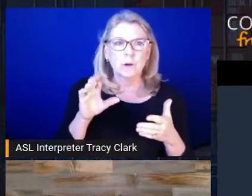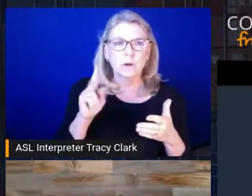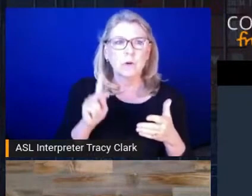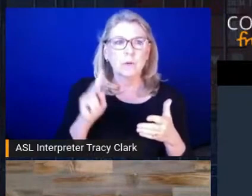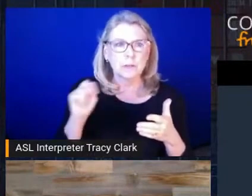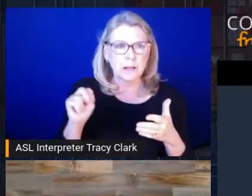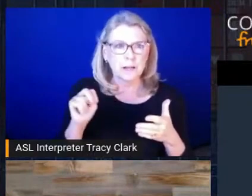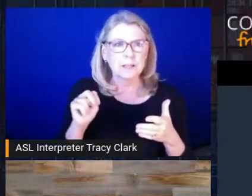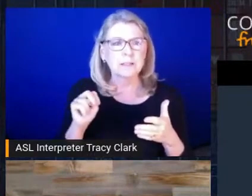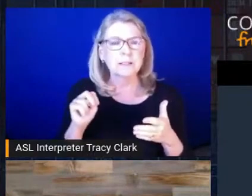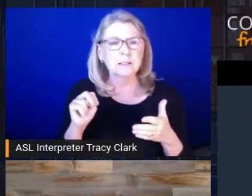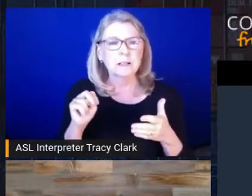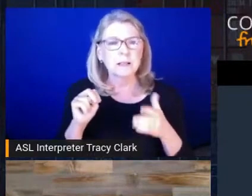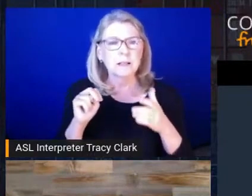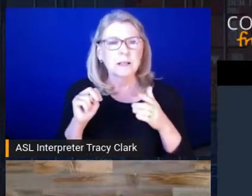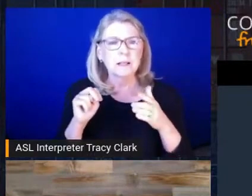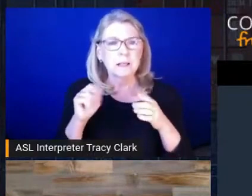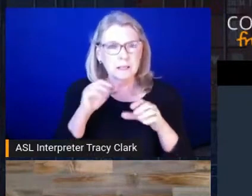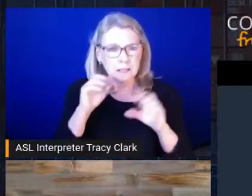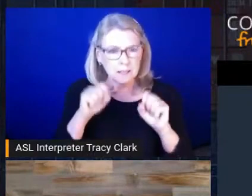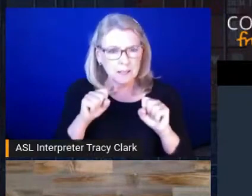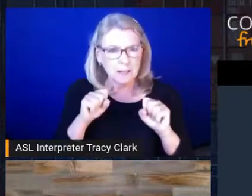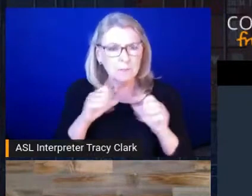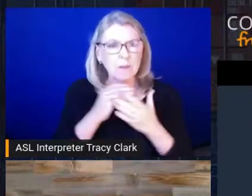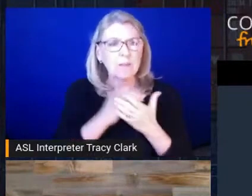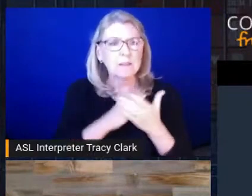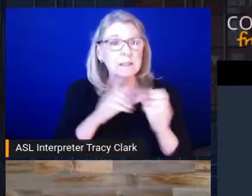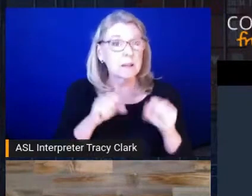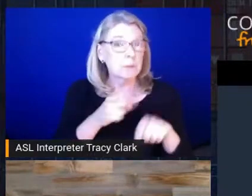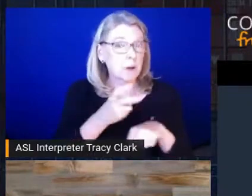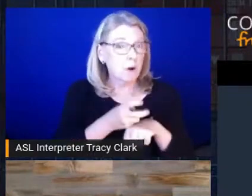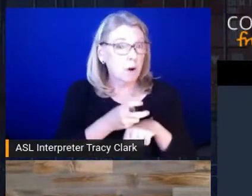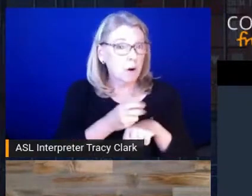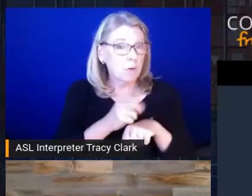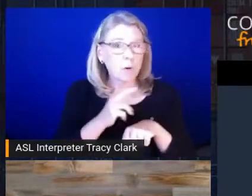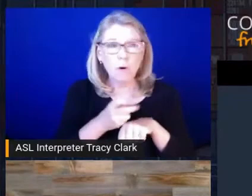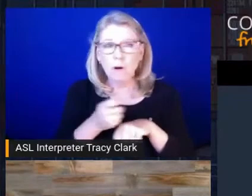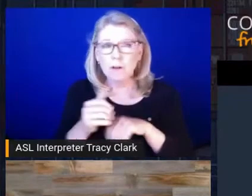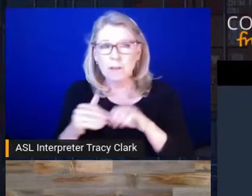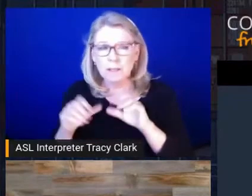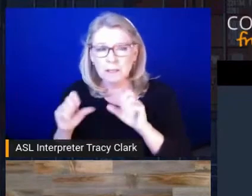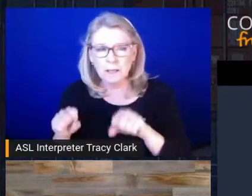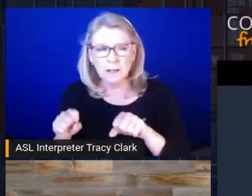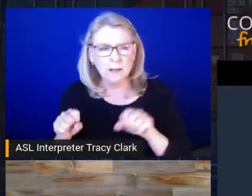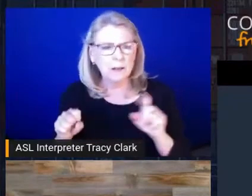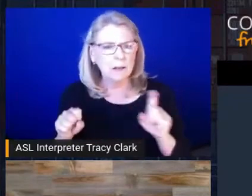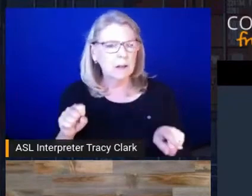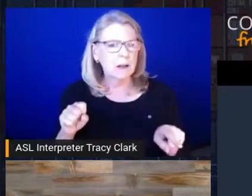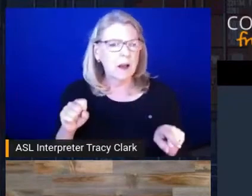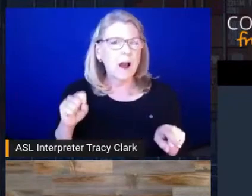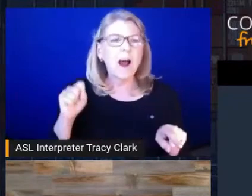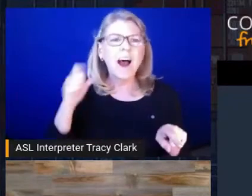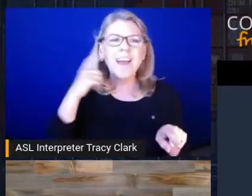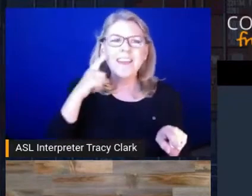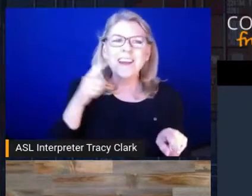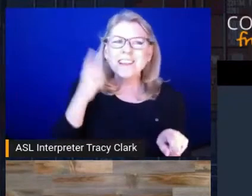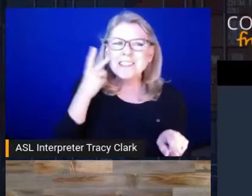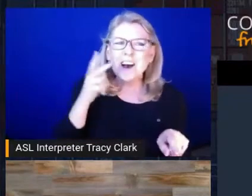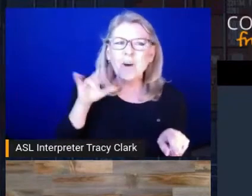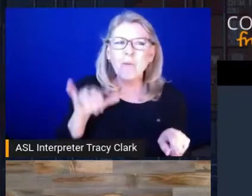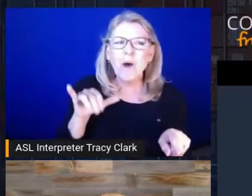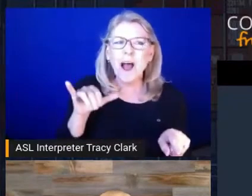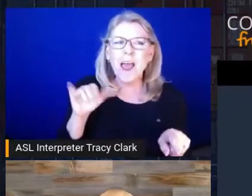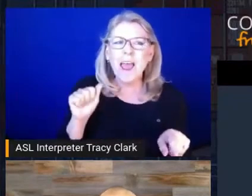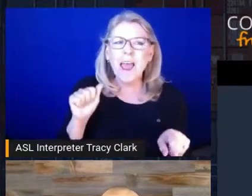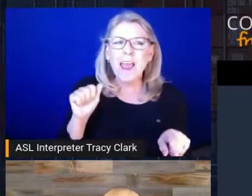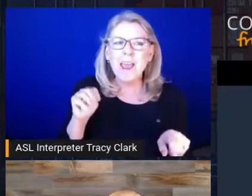be. We know that manifests. I honestly thought that you were going to turn YAML into an acronym of why authoring manifests. I was